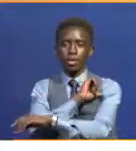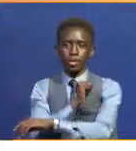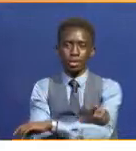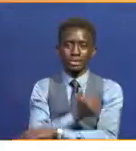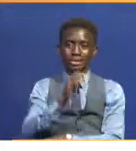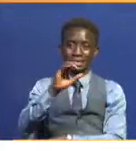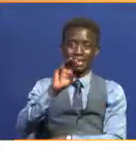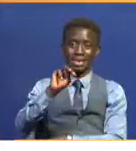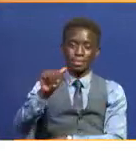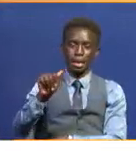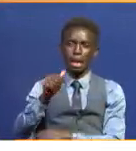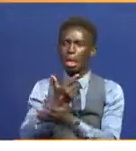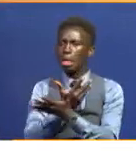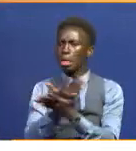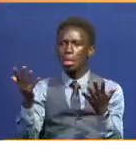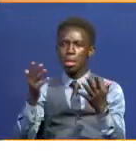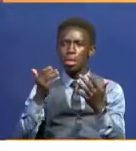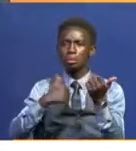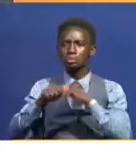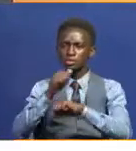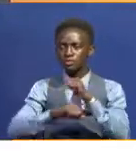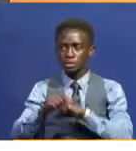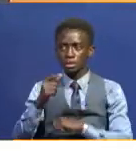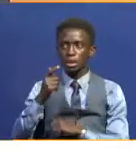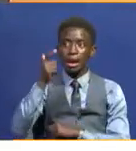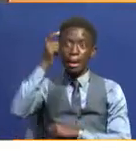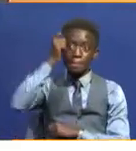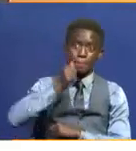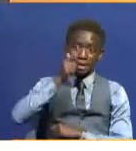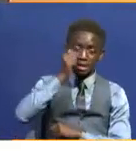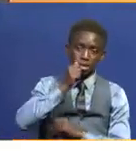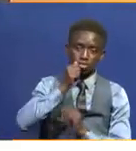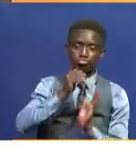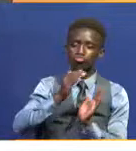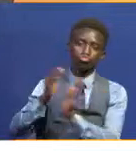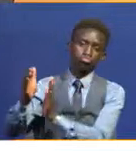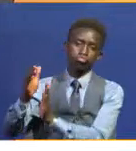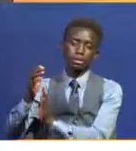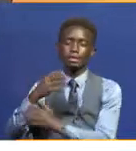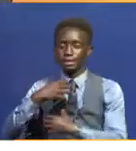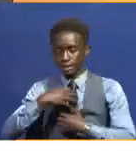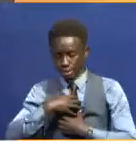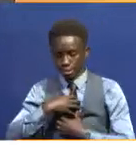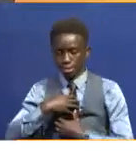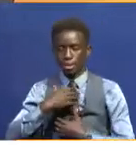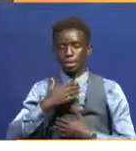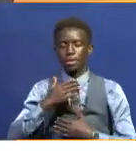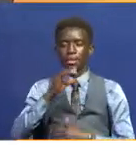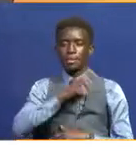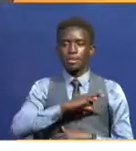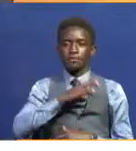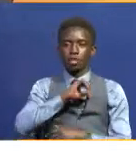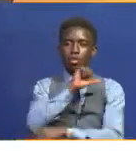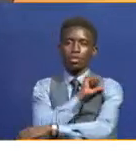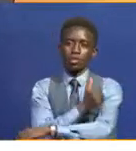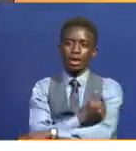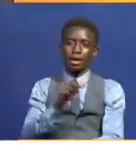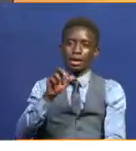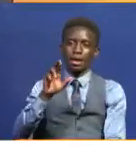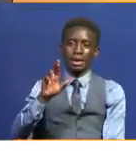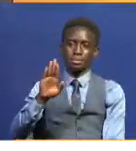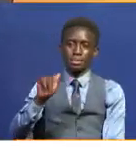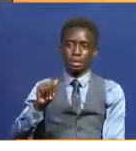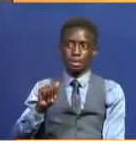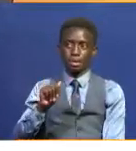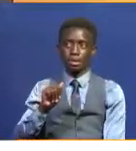of investment activities, for pensions it's the Retirement Benefits Authority, and the regulator,